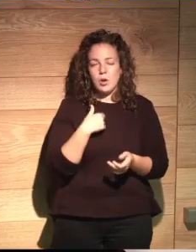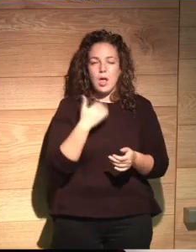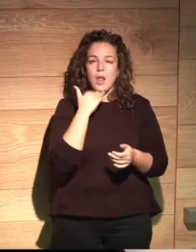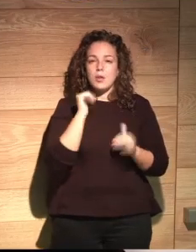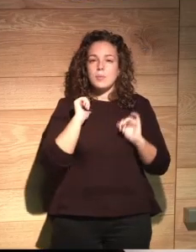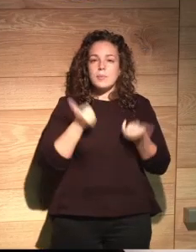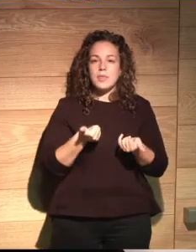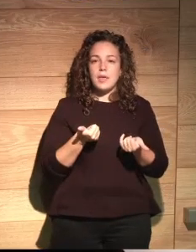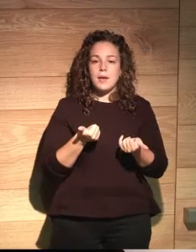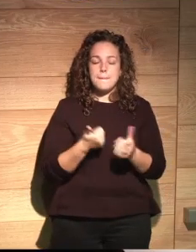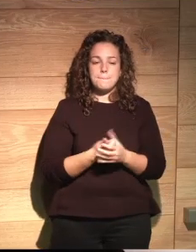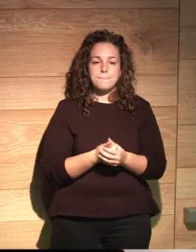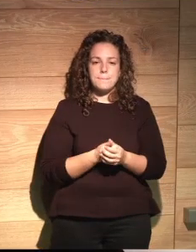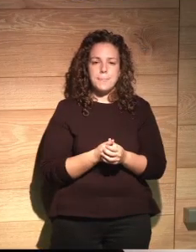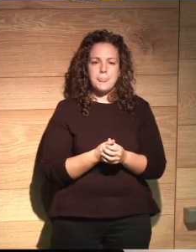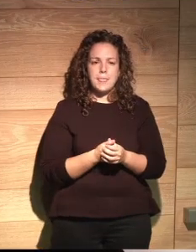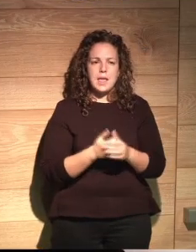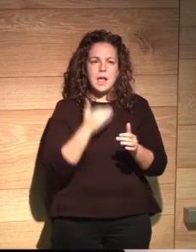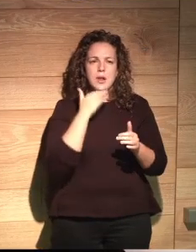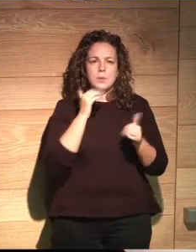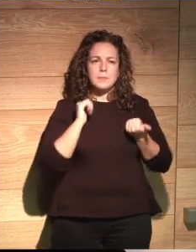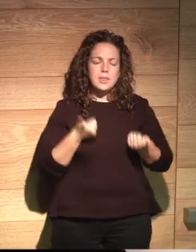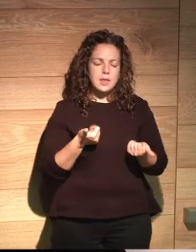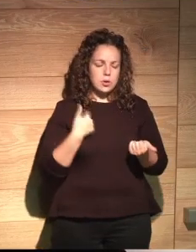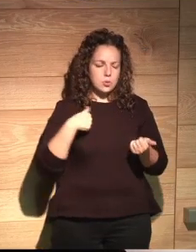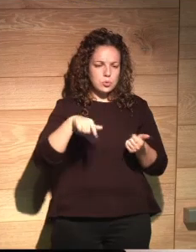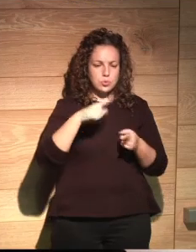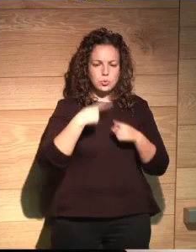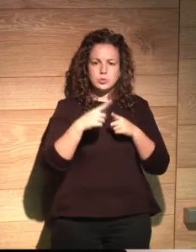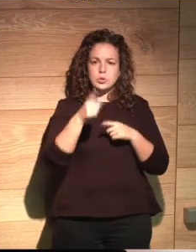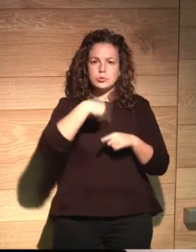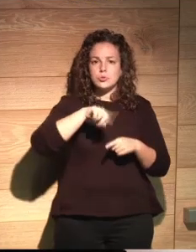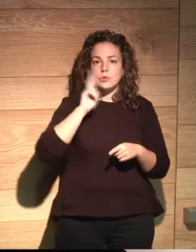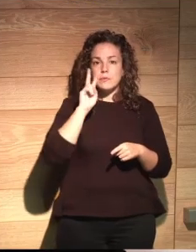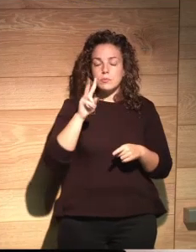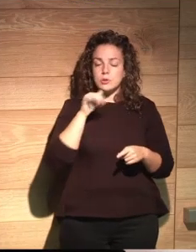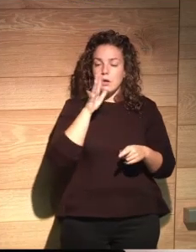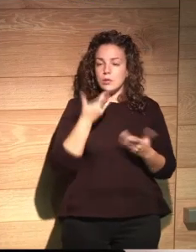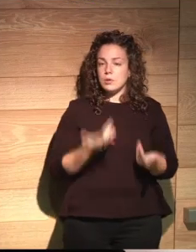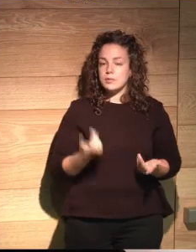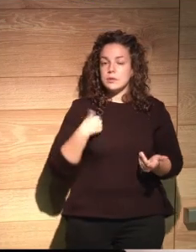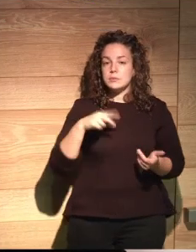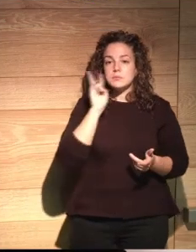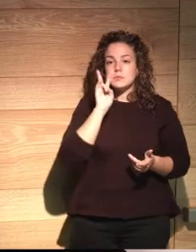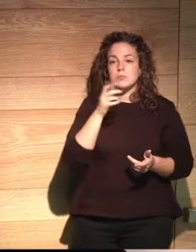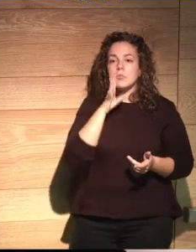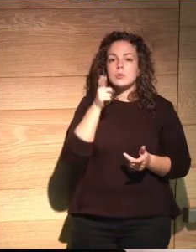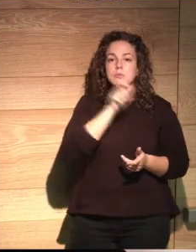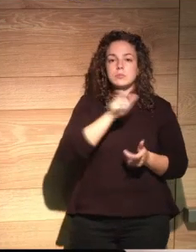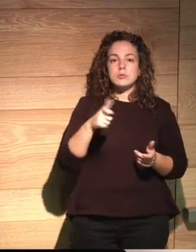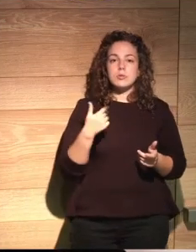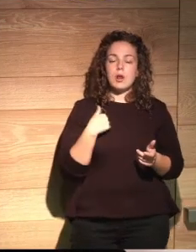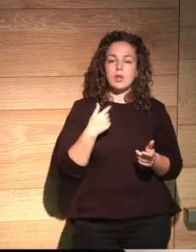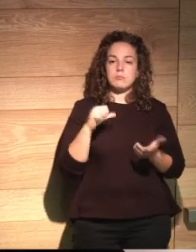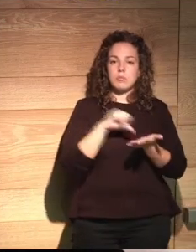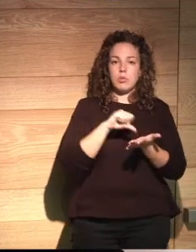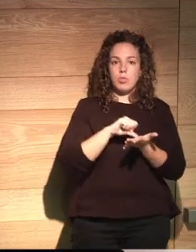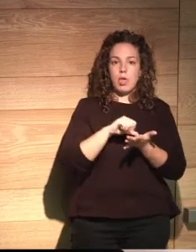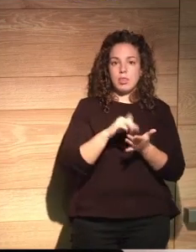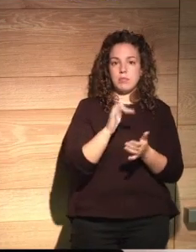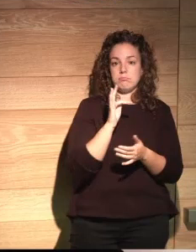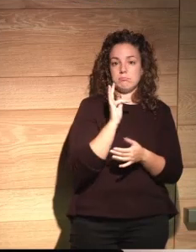citizenship, which is something that starts with rights and duties, both rights and duties. And what we see here now is that there